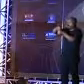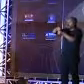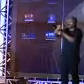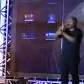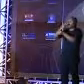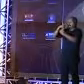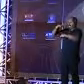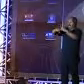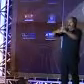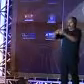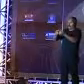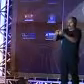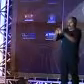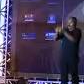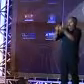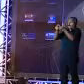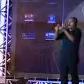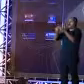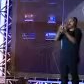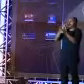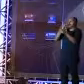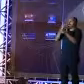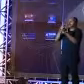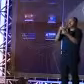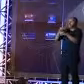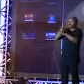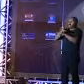Those who control the core